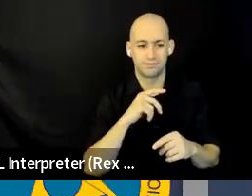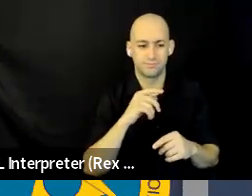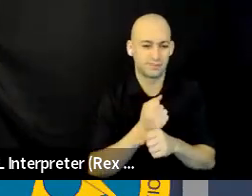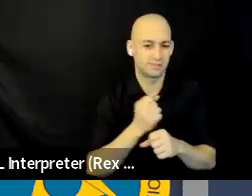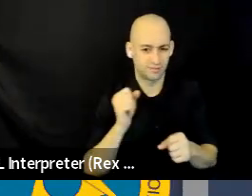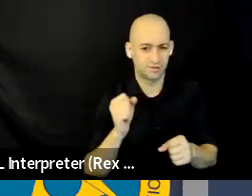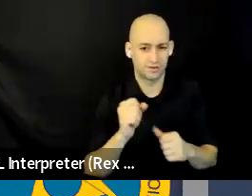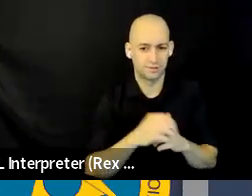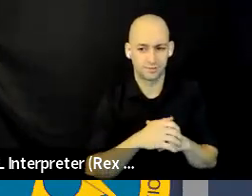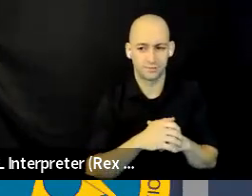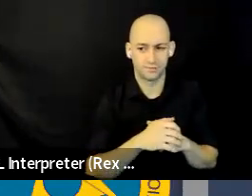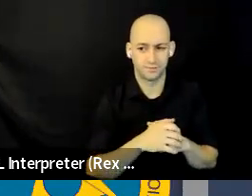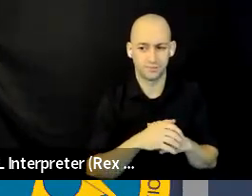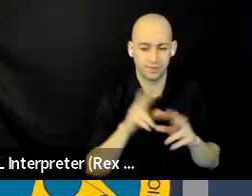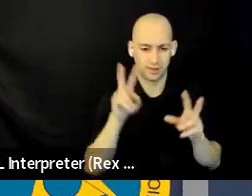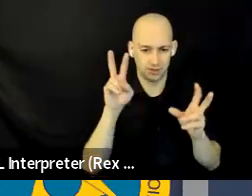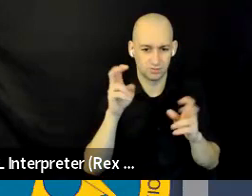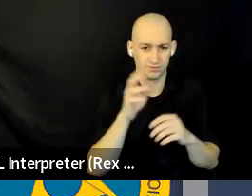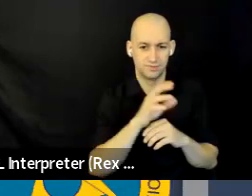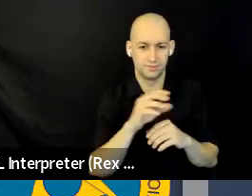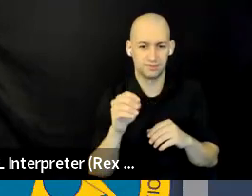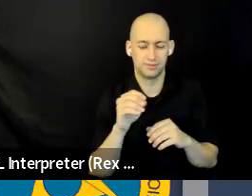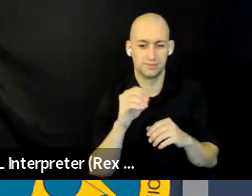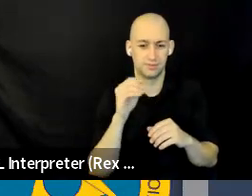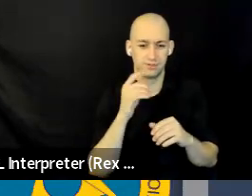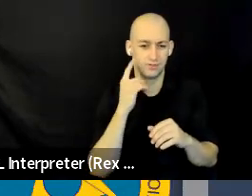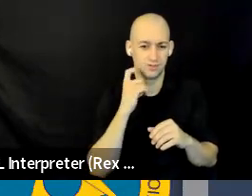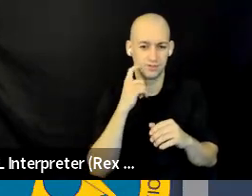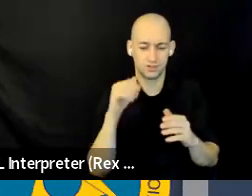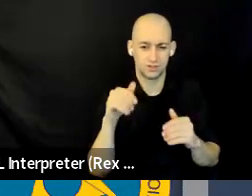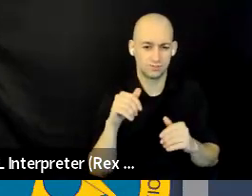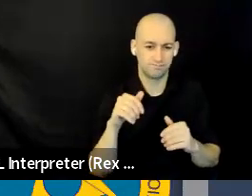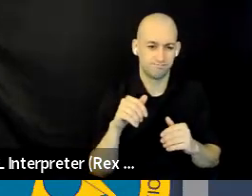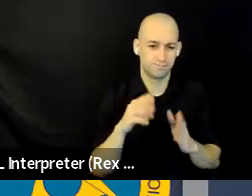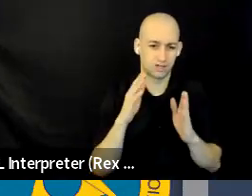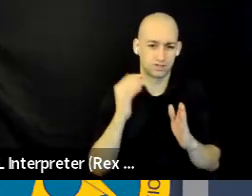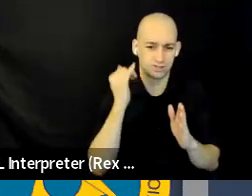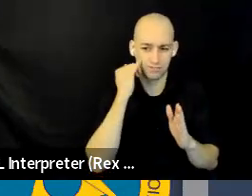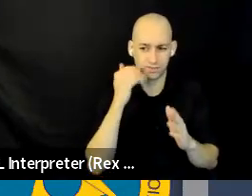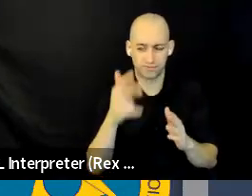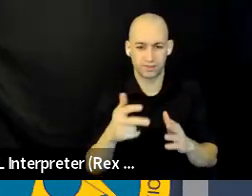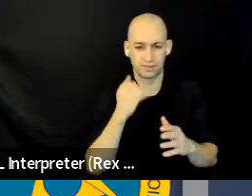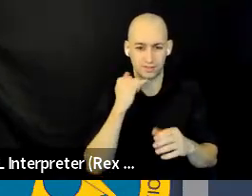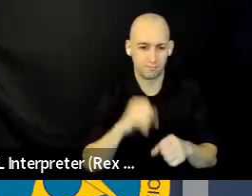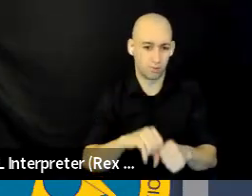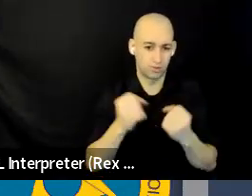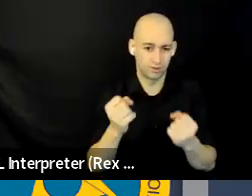safety issues, and also just challenges if their vehicles are breaking down.